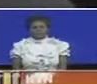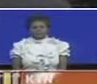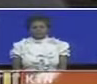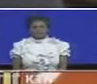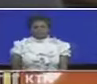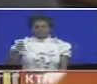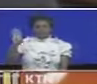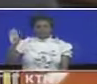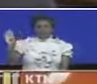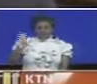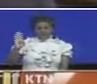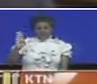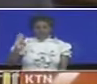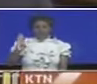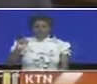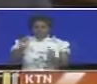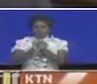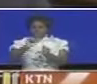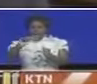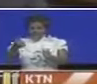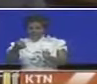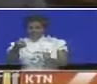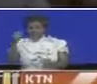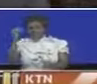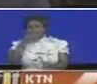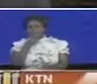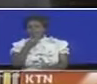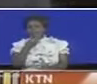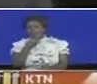Brian tied with another student, a